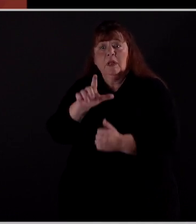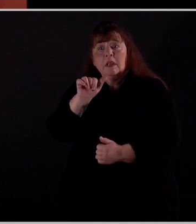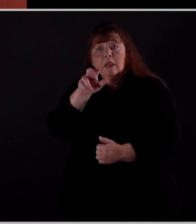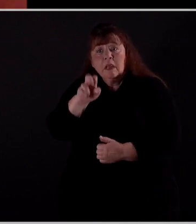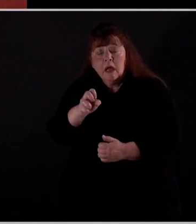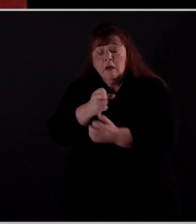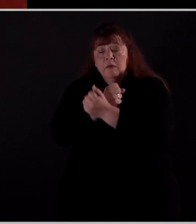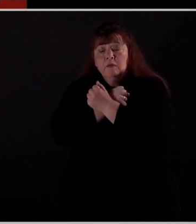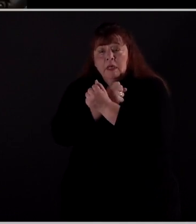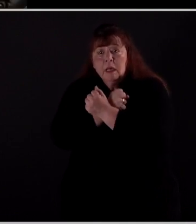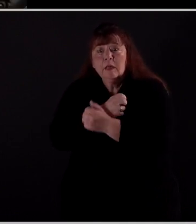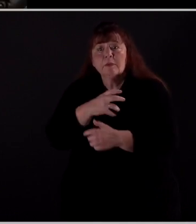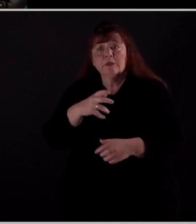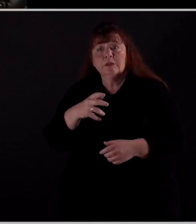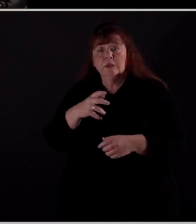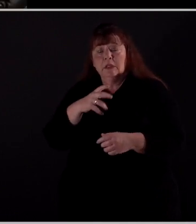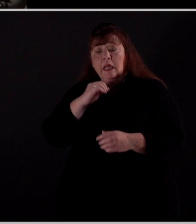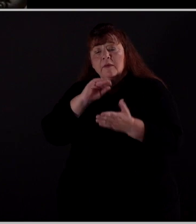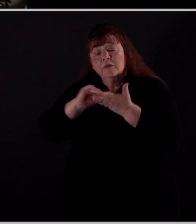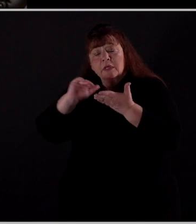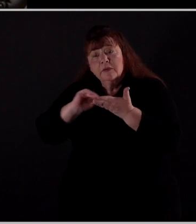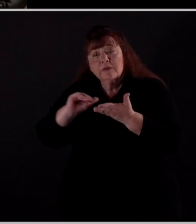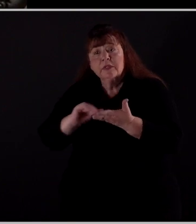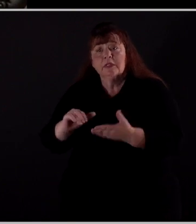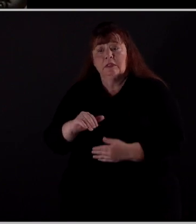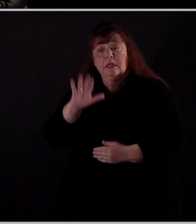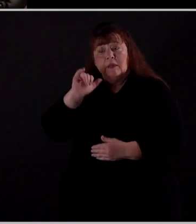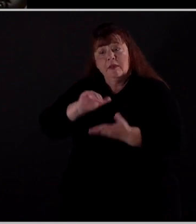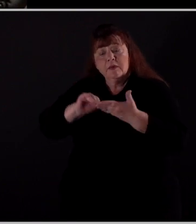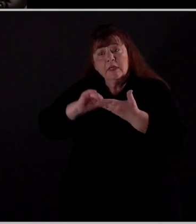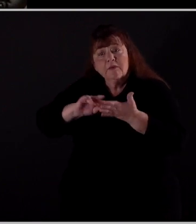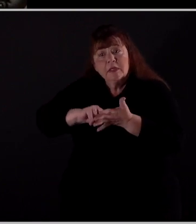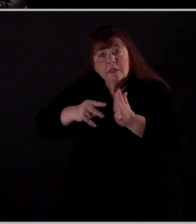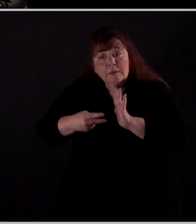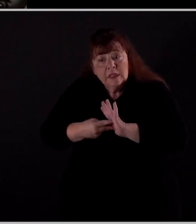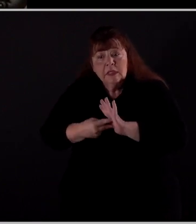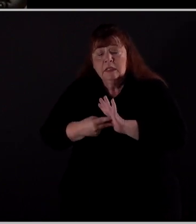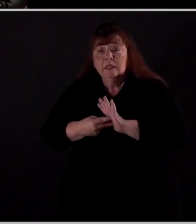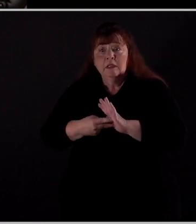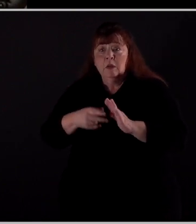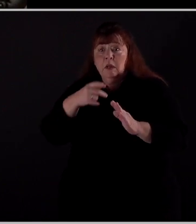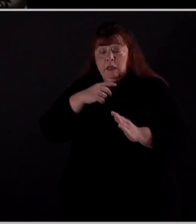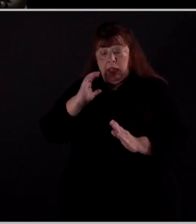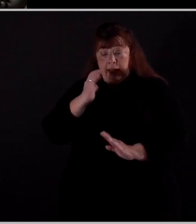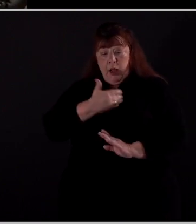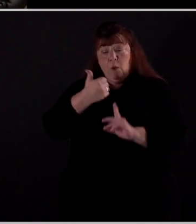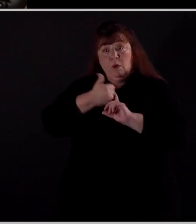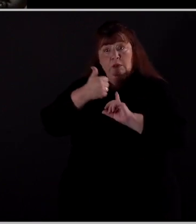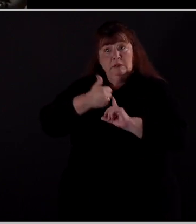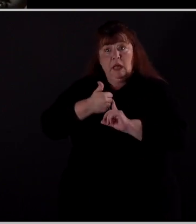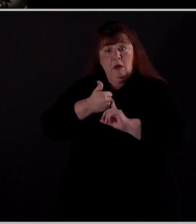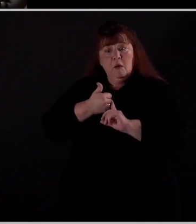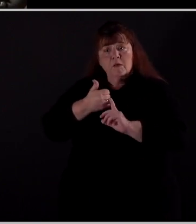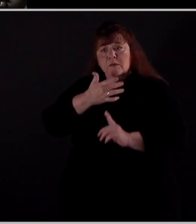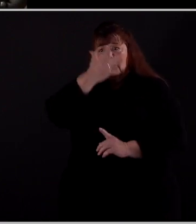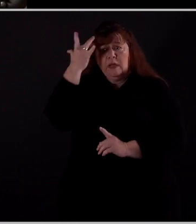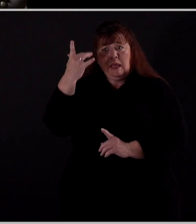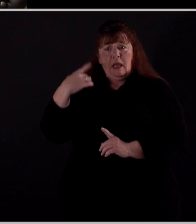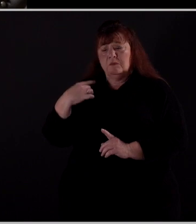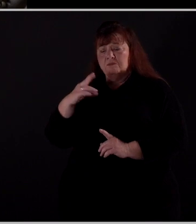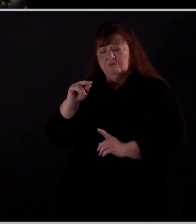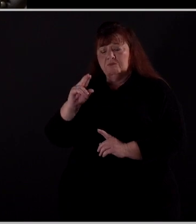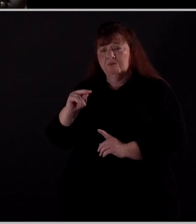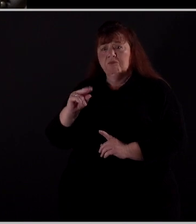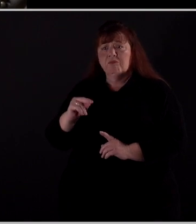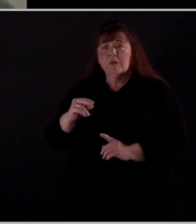with forgiveness. And that forgiveness means that we are not going to lose track of who we are and what we represent to this American fabric